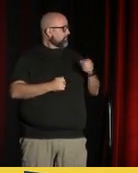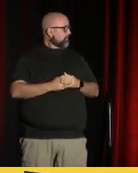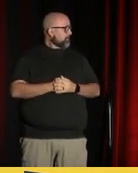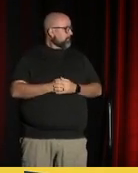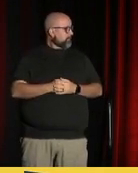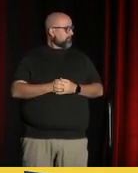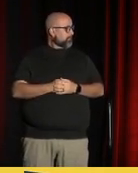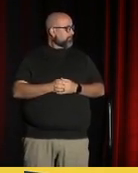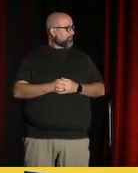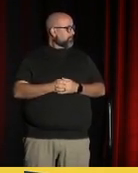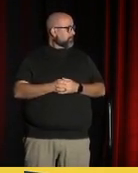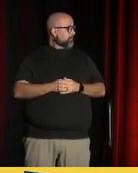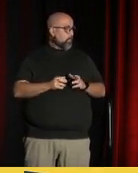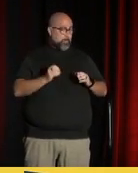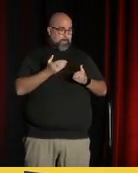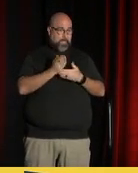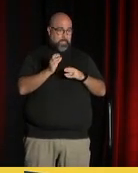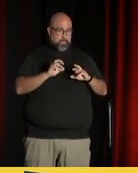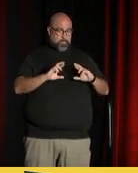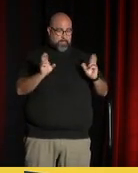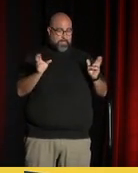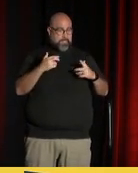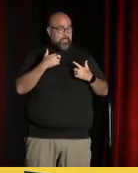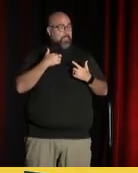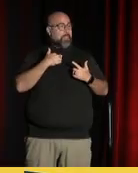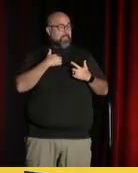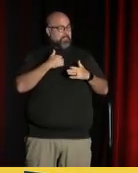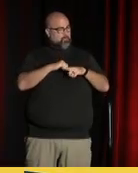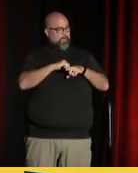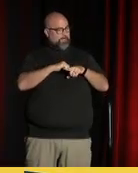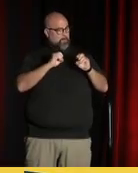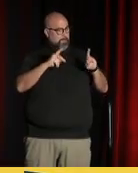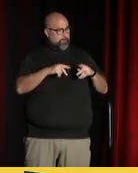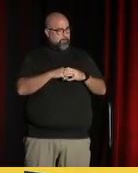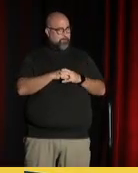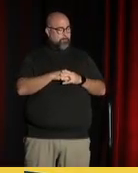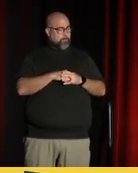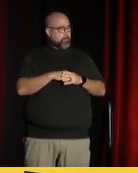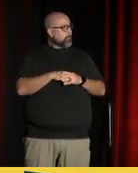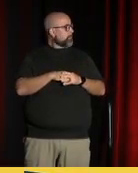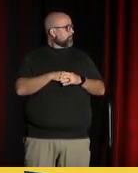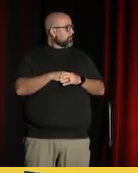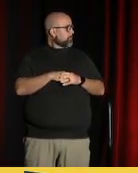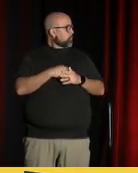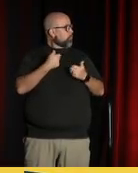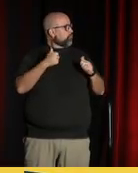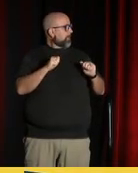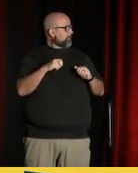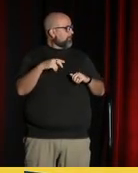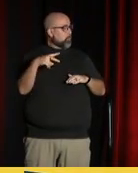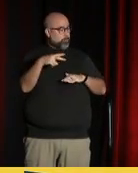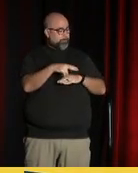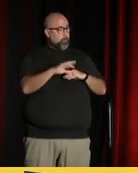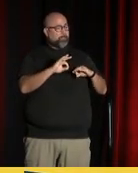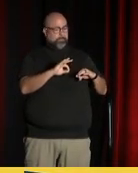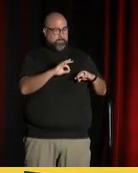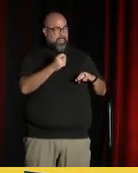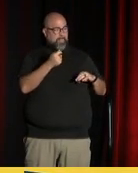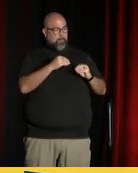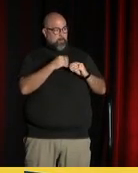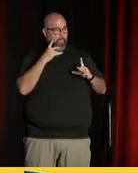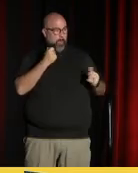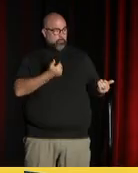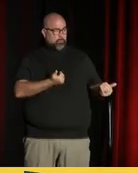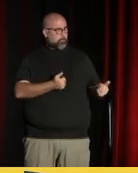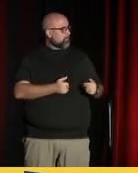All right? You ready? Let's give it this is practice. Ready? You try it. It's usually a little bit louder than